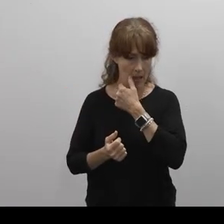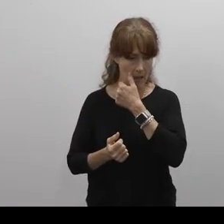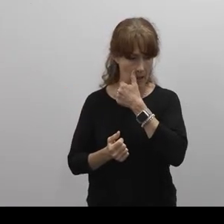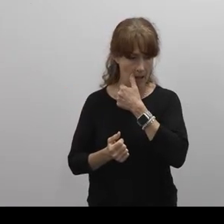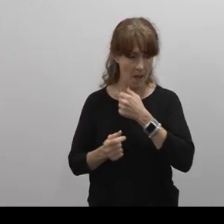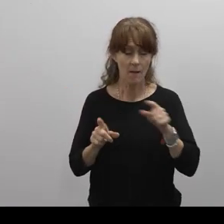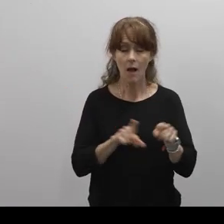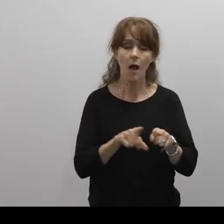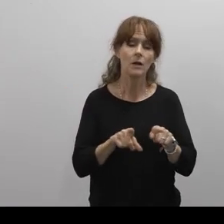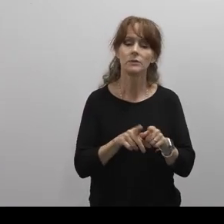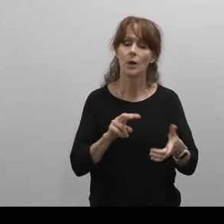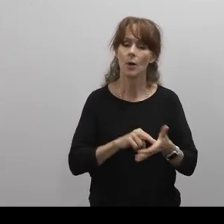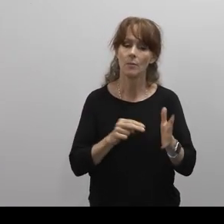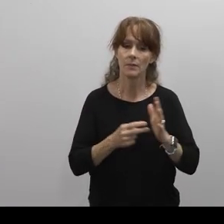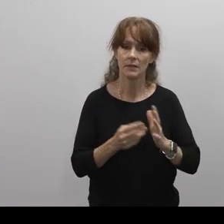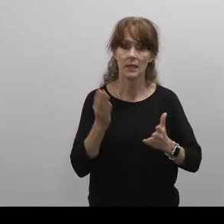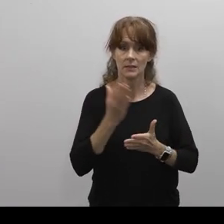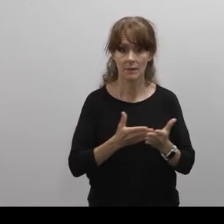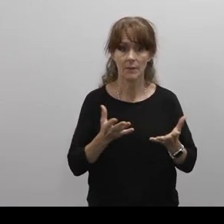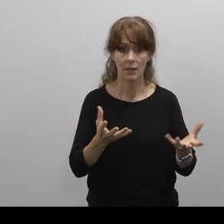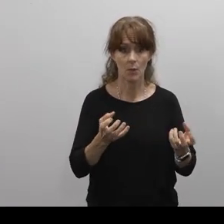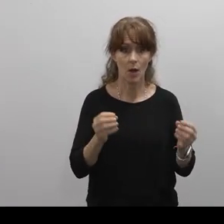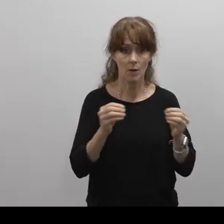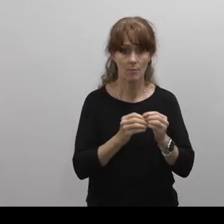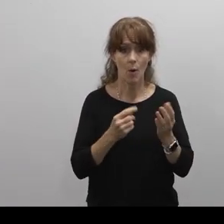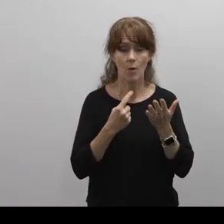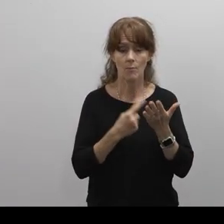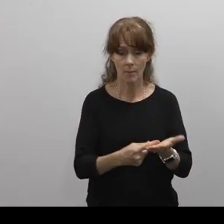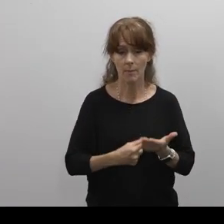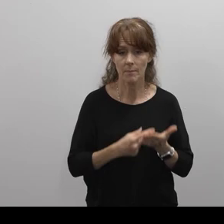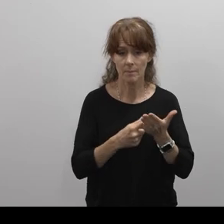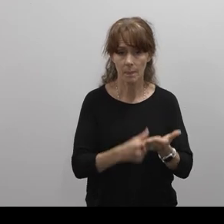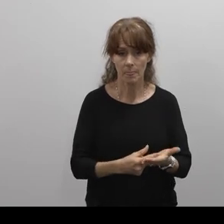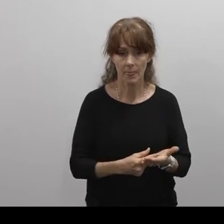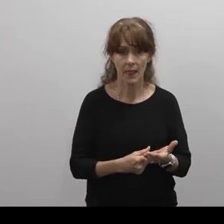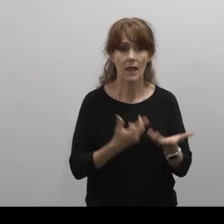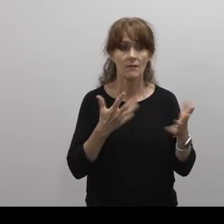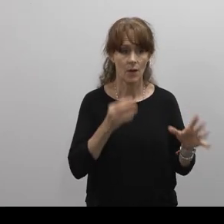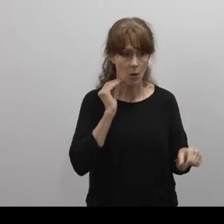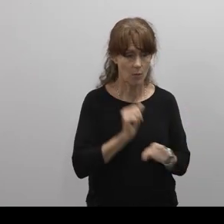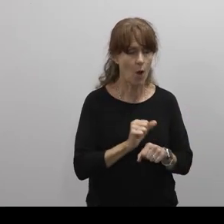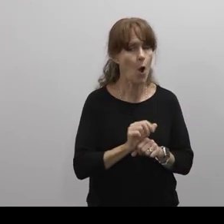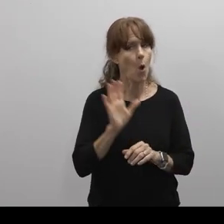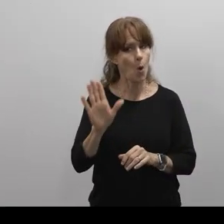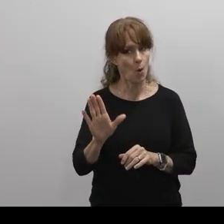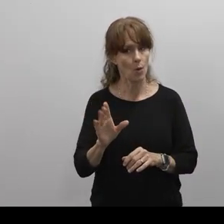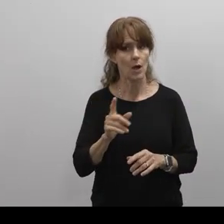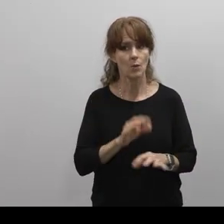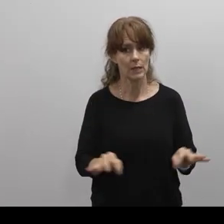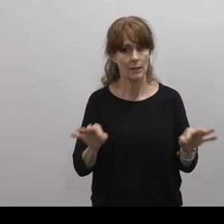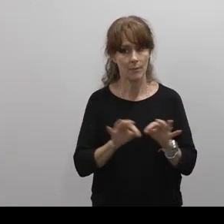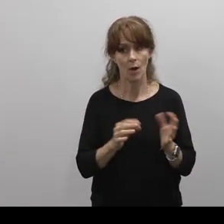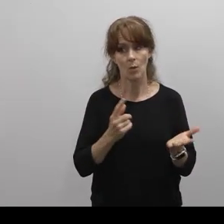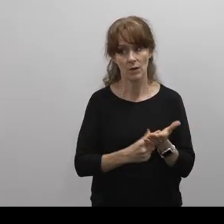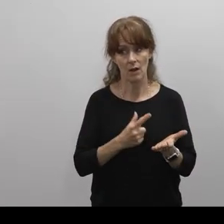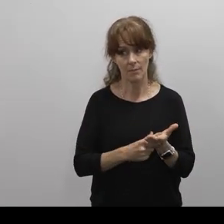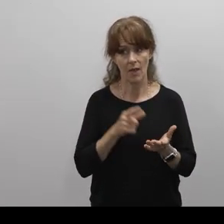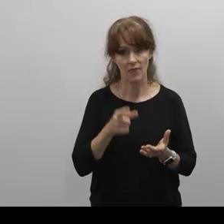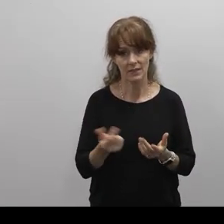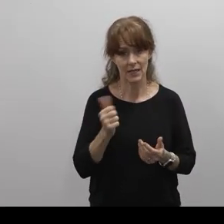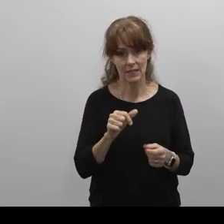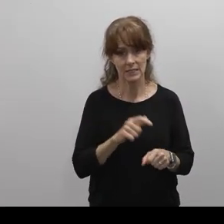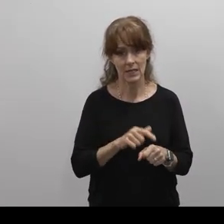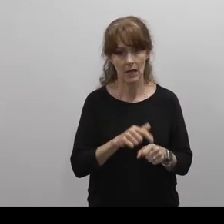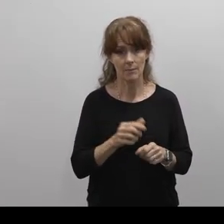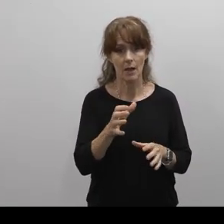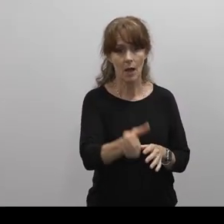It also means that if there's something that you want more deliberation on, that you've done your homework on, and you say, you know, I think it's really important that we talk about this, at any time